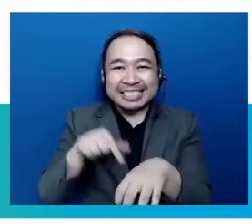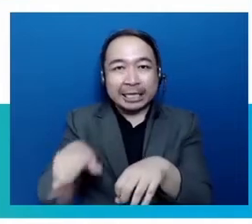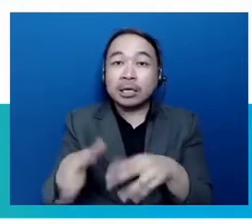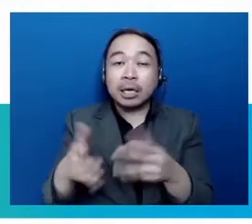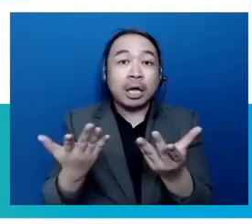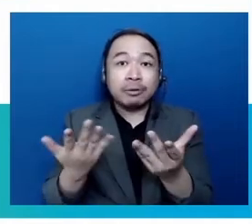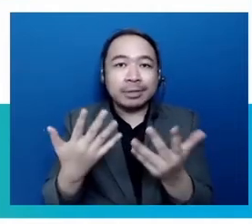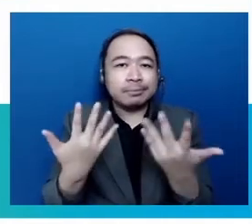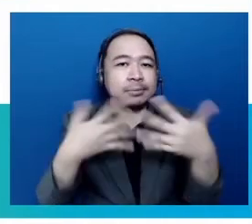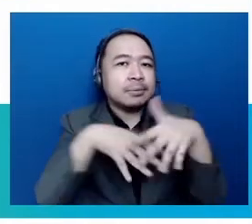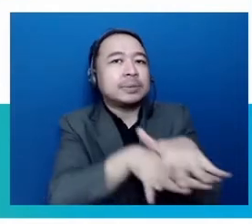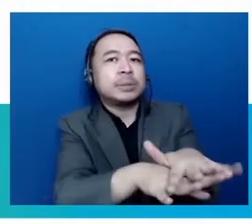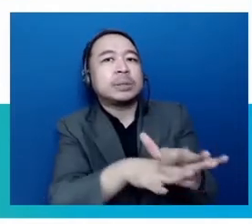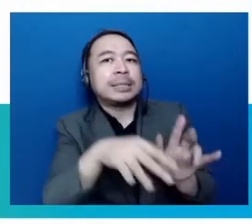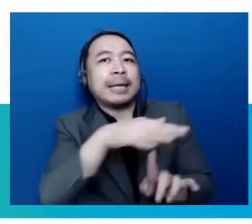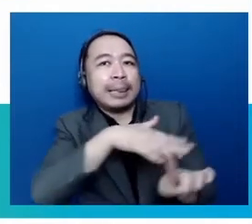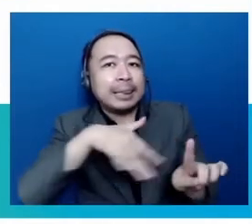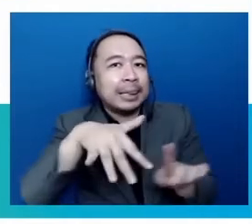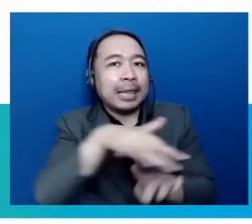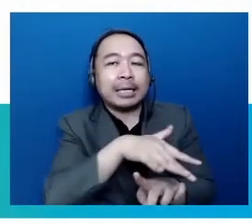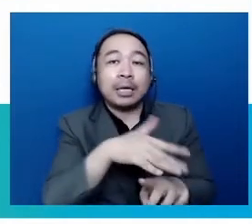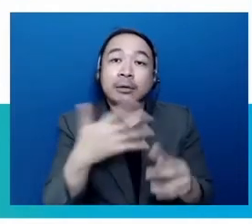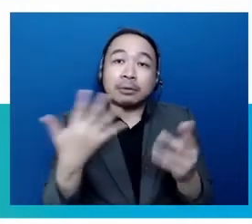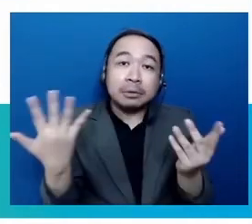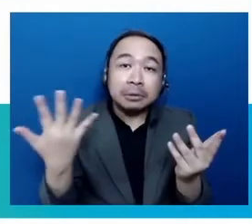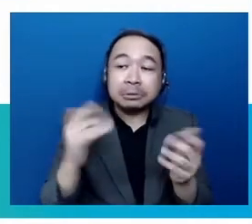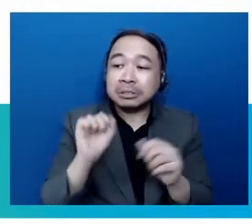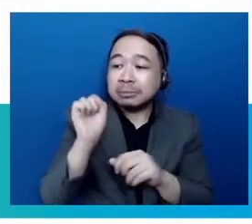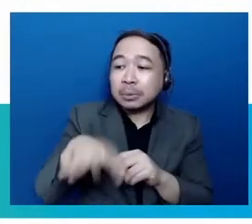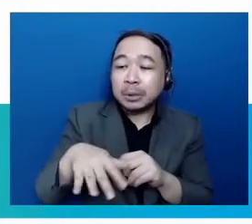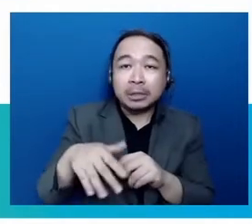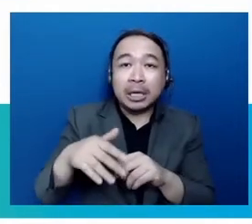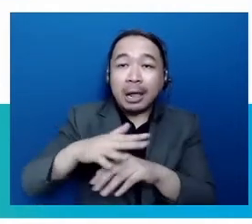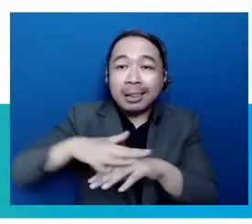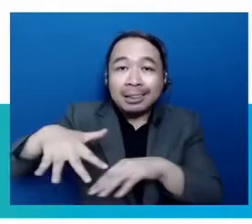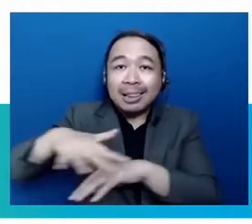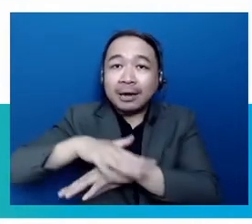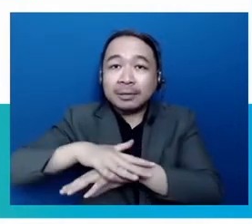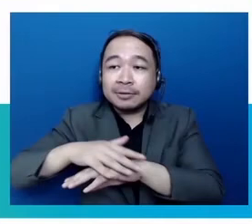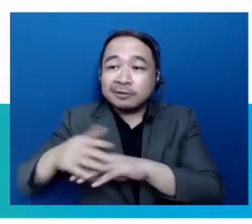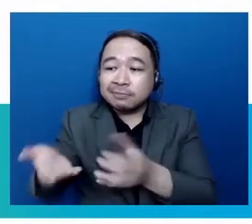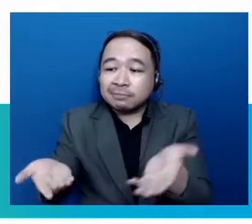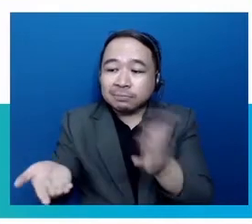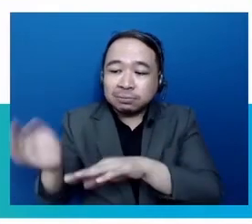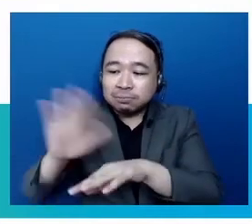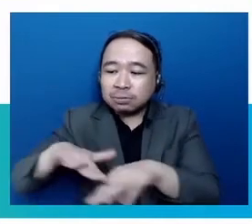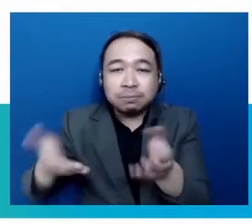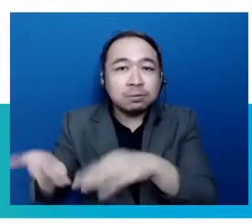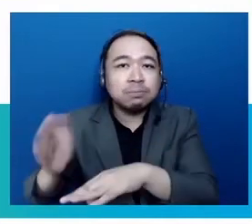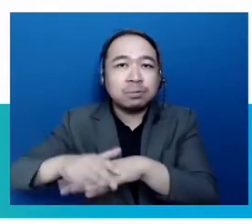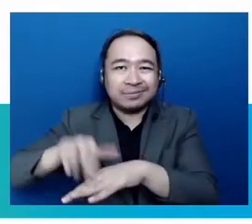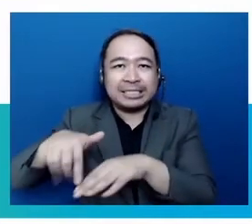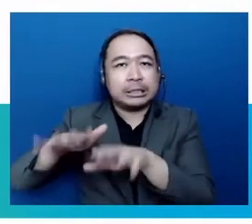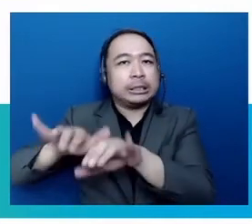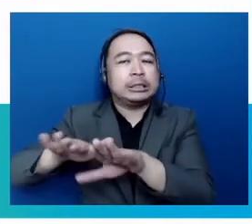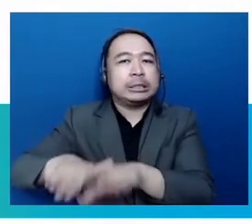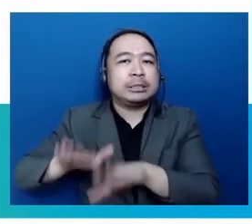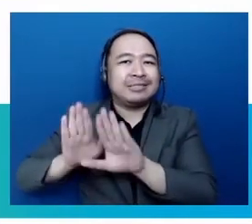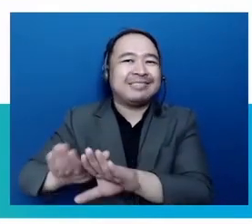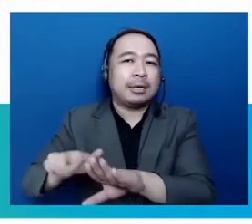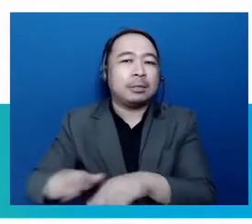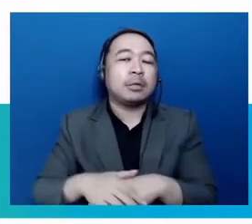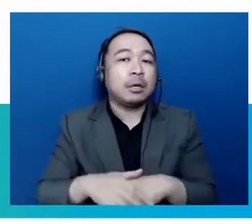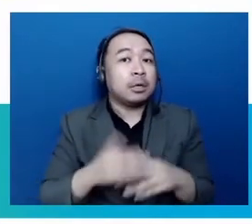or in landfills. So in SPS, what we did was we worked with different organizations to create messages